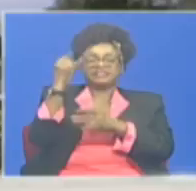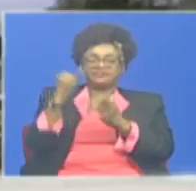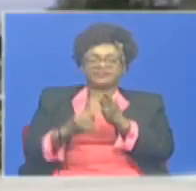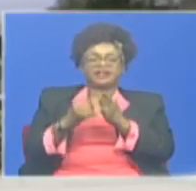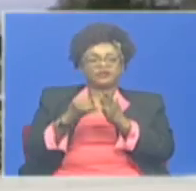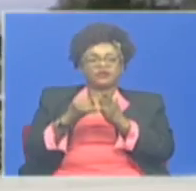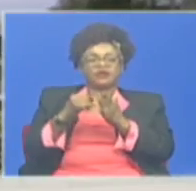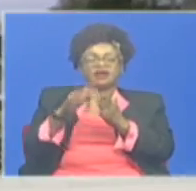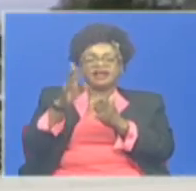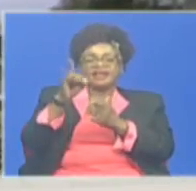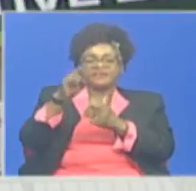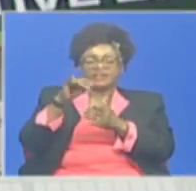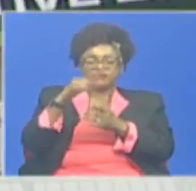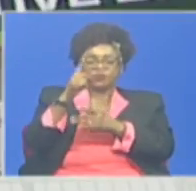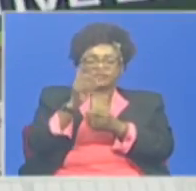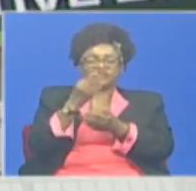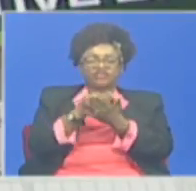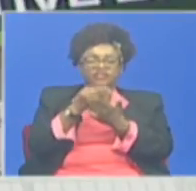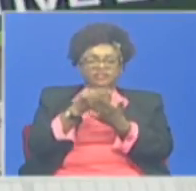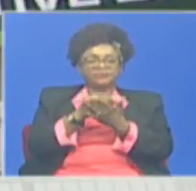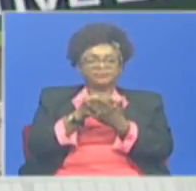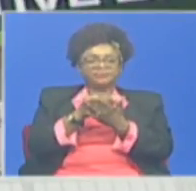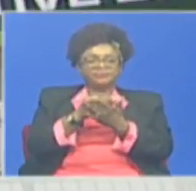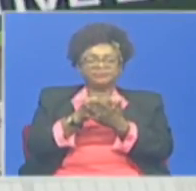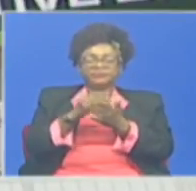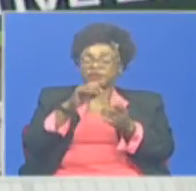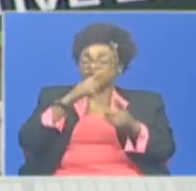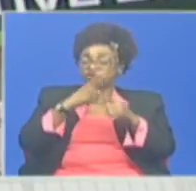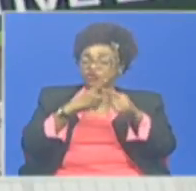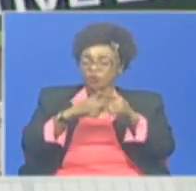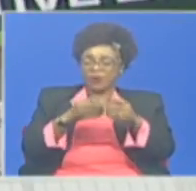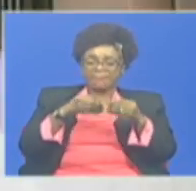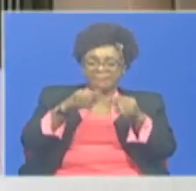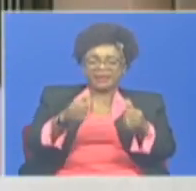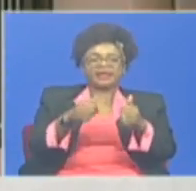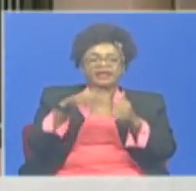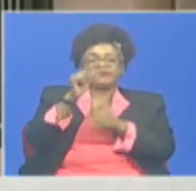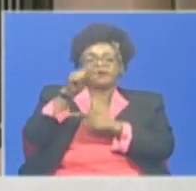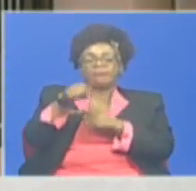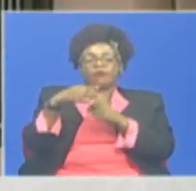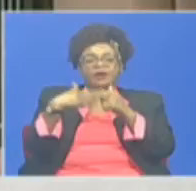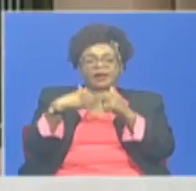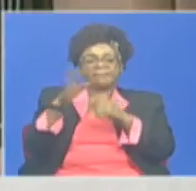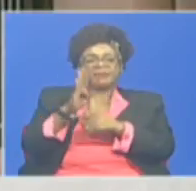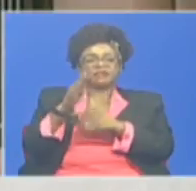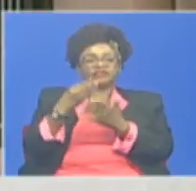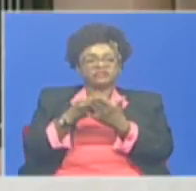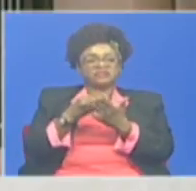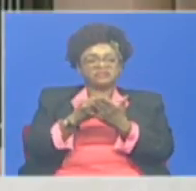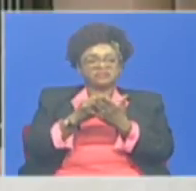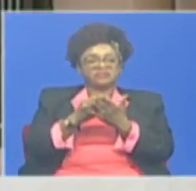of 1 shilling per share. Now, the total dividend payout will stand at 5.9 billion shillings.